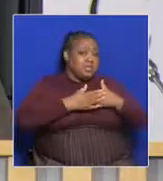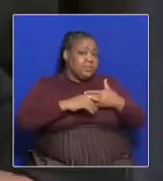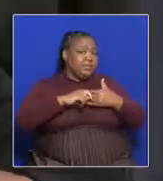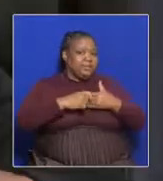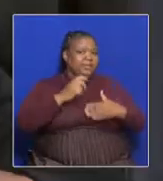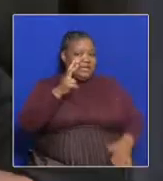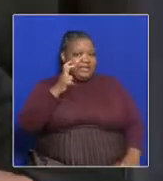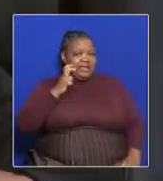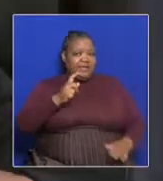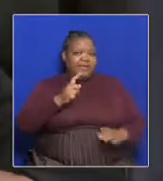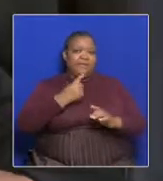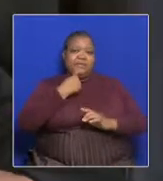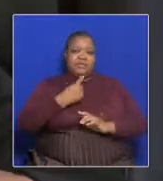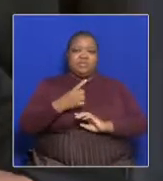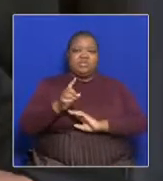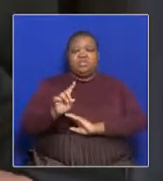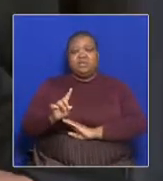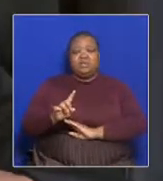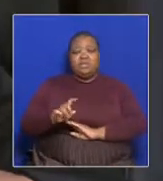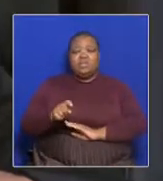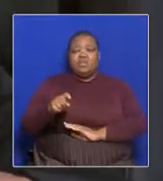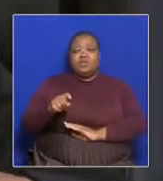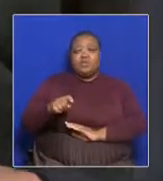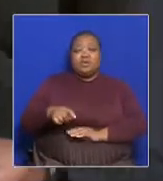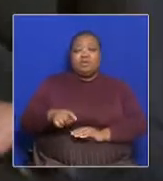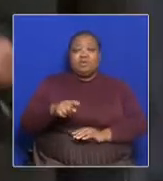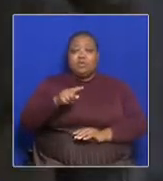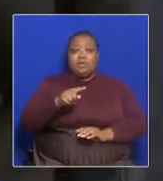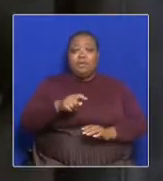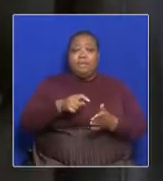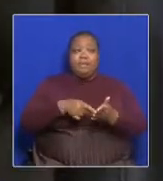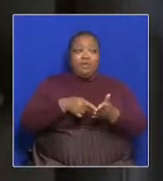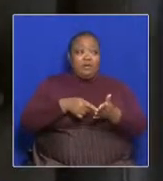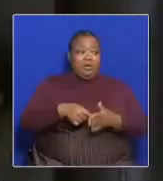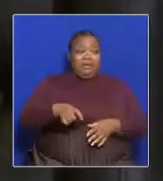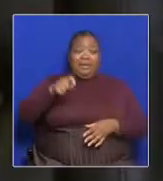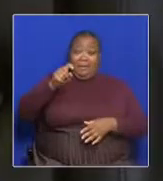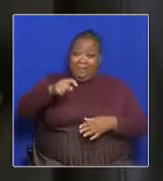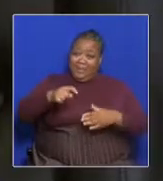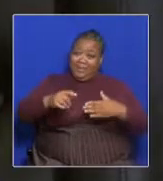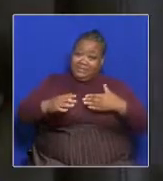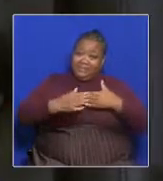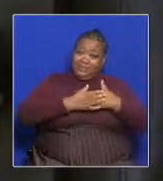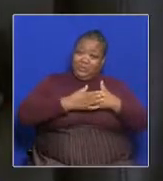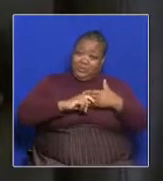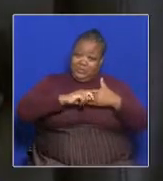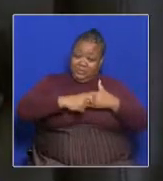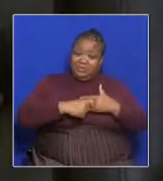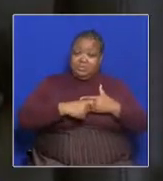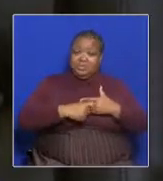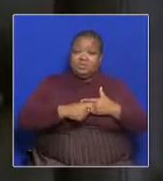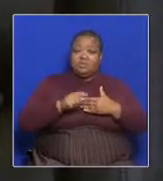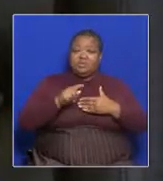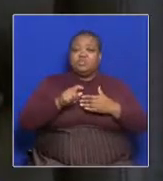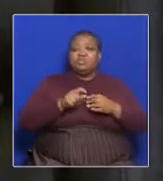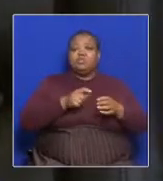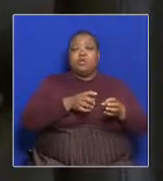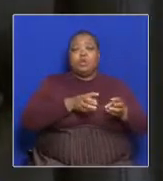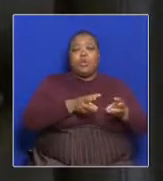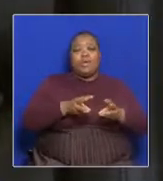no requirement that you should seal it? Because, you see, we have to distinguish your ways of doing